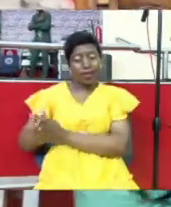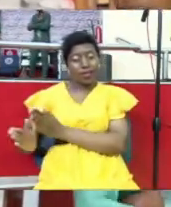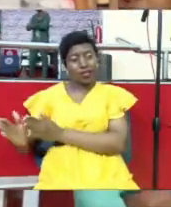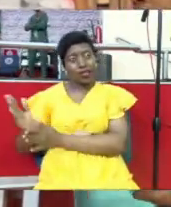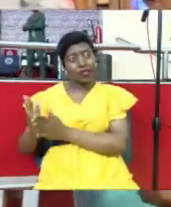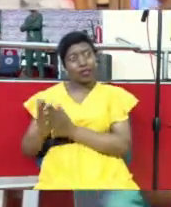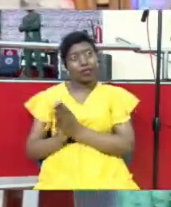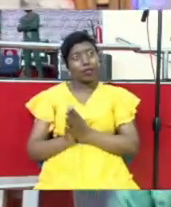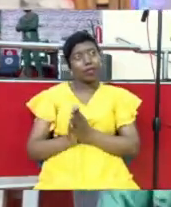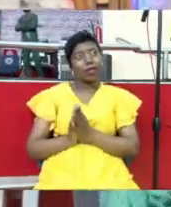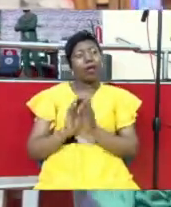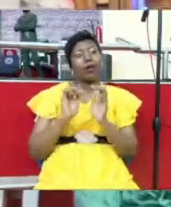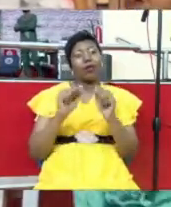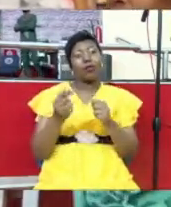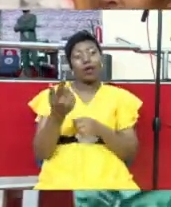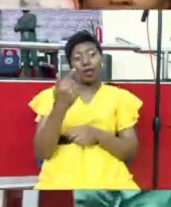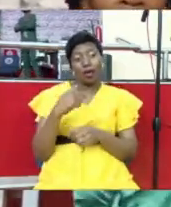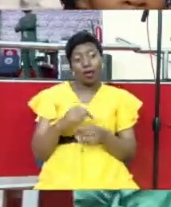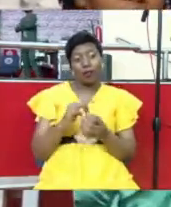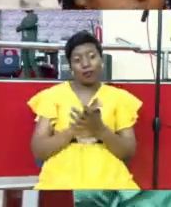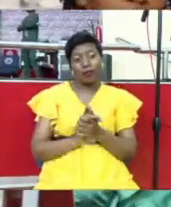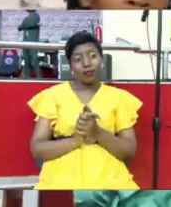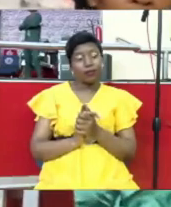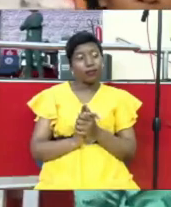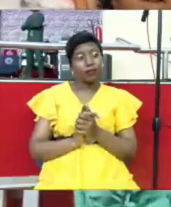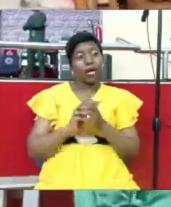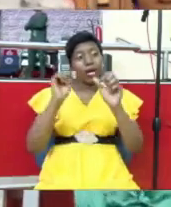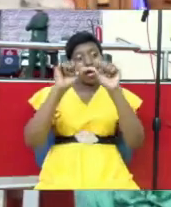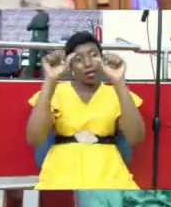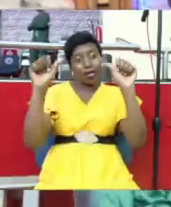You can come. At the altar.